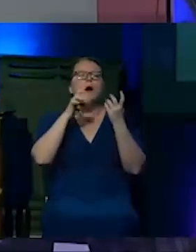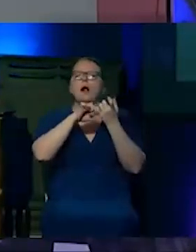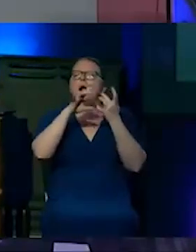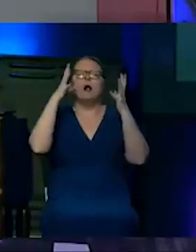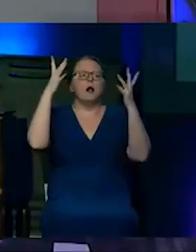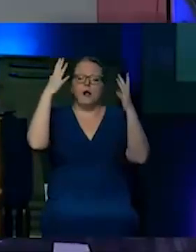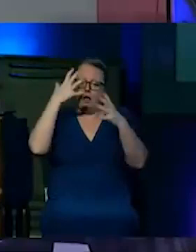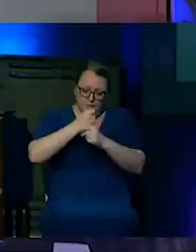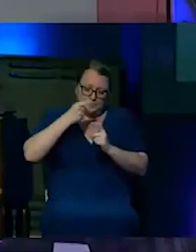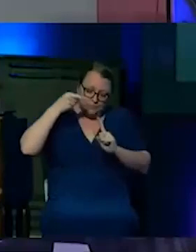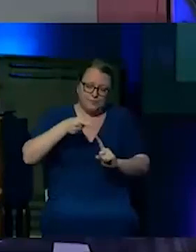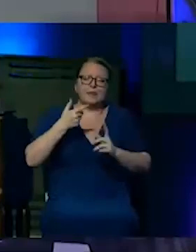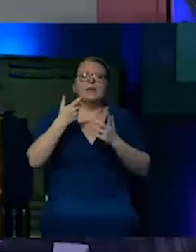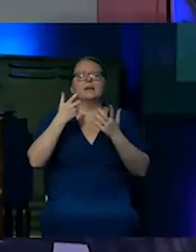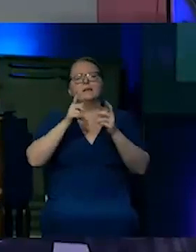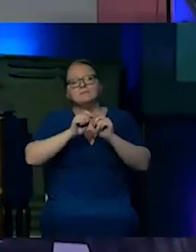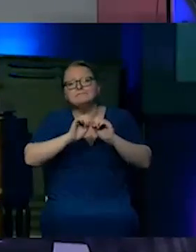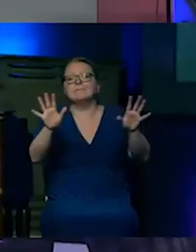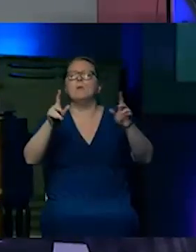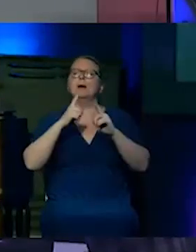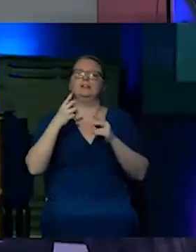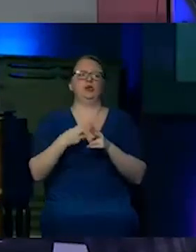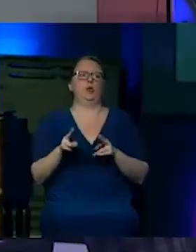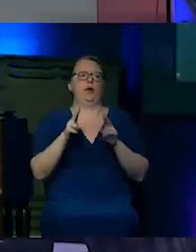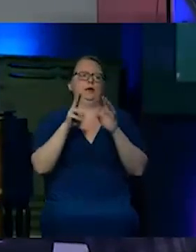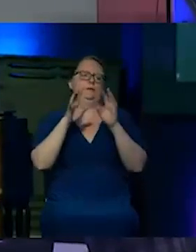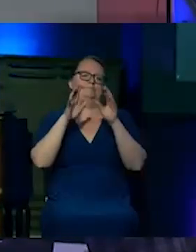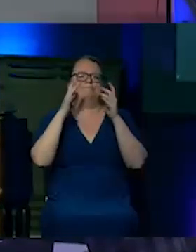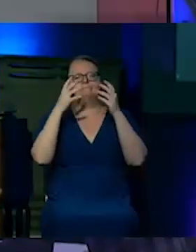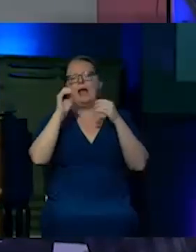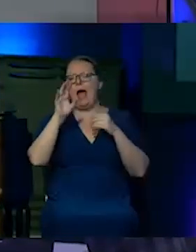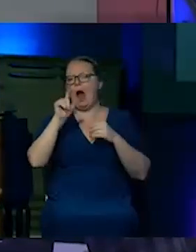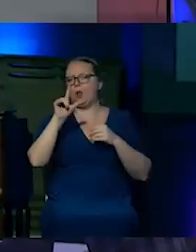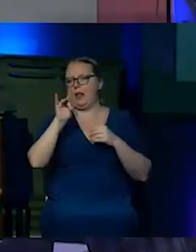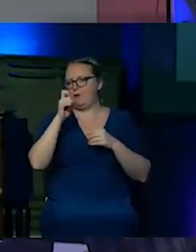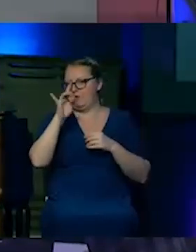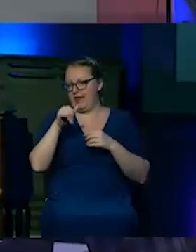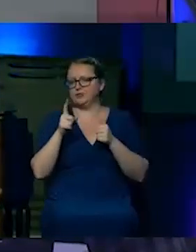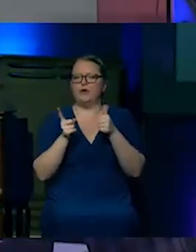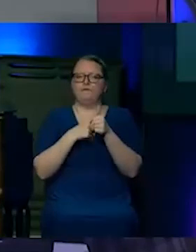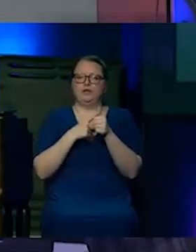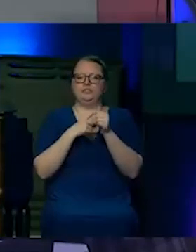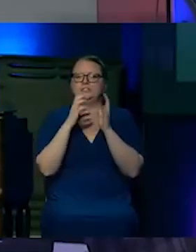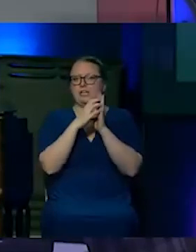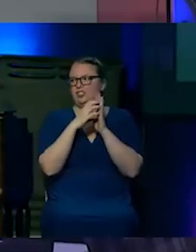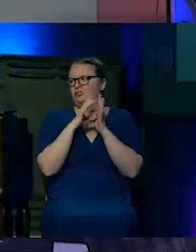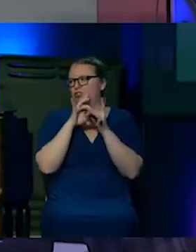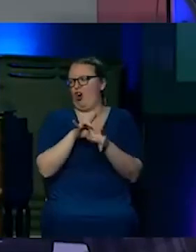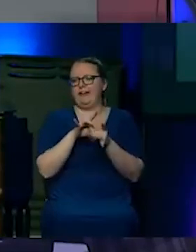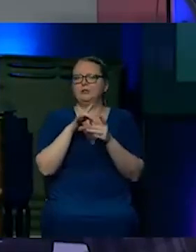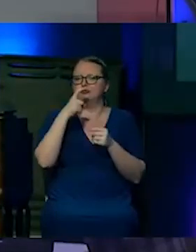whole research will hopefully be out there eventually. But here's a quick outline. So our first section is about trauma,